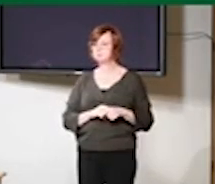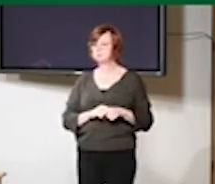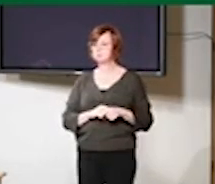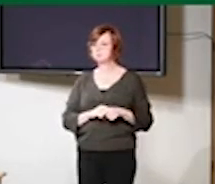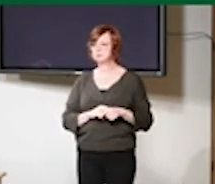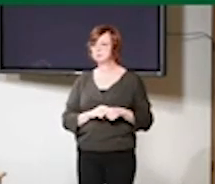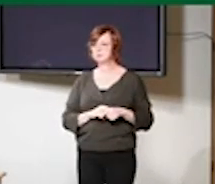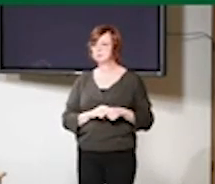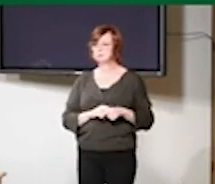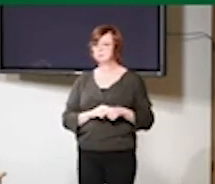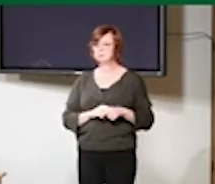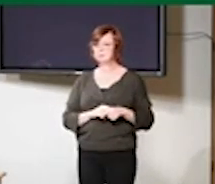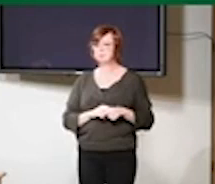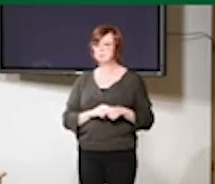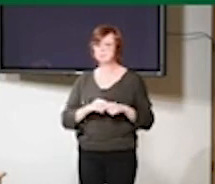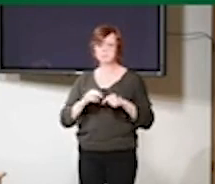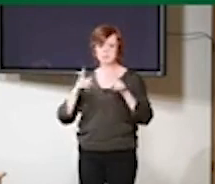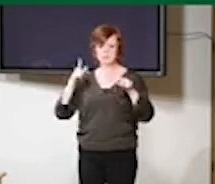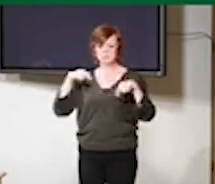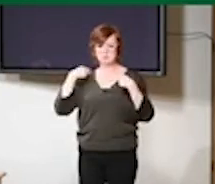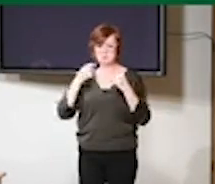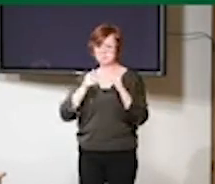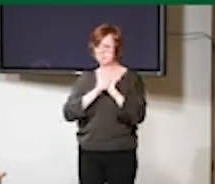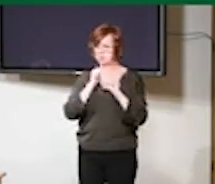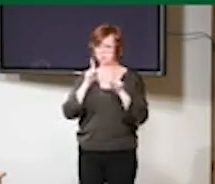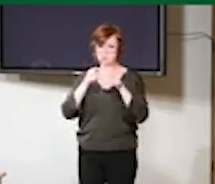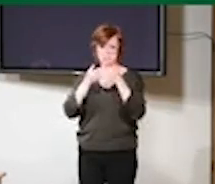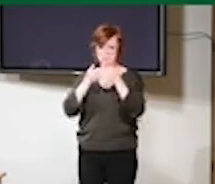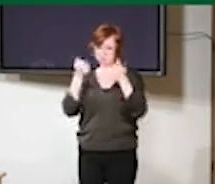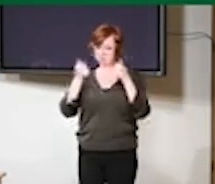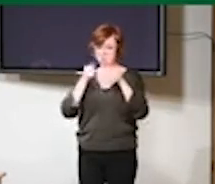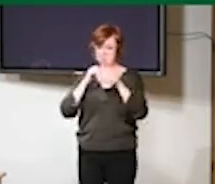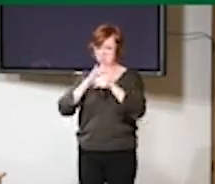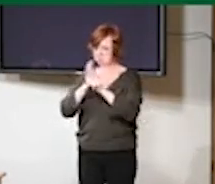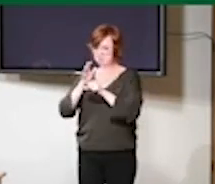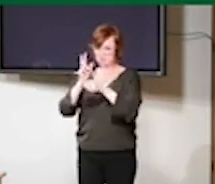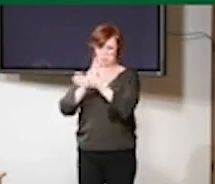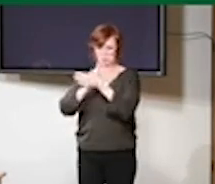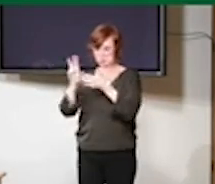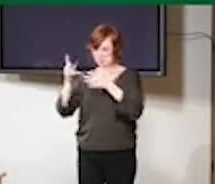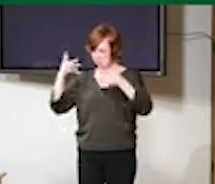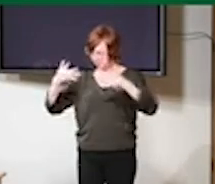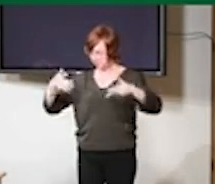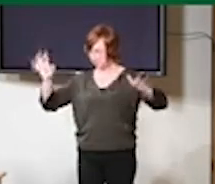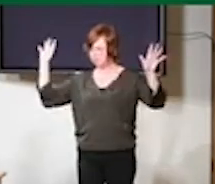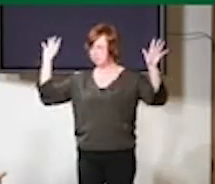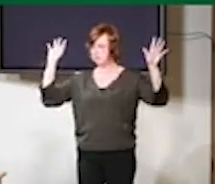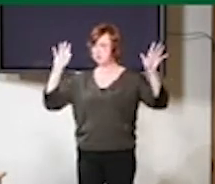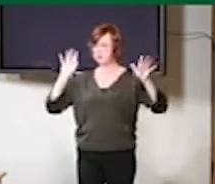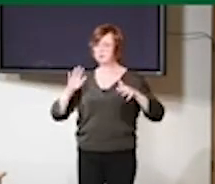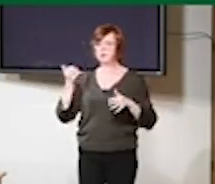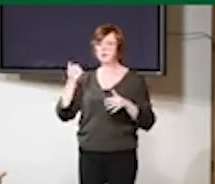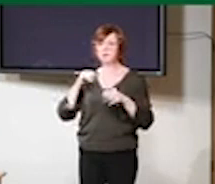no transmission within the household, and everyone is free after 2 weeks. Do you have a follow-up,